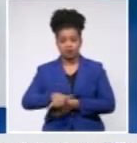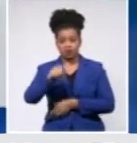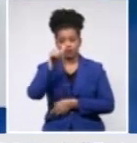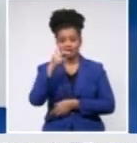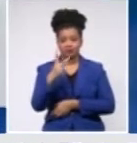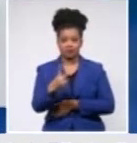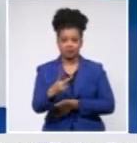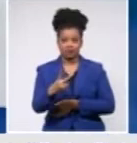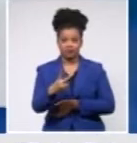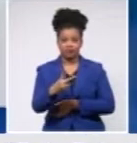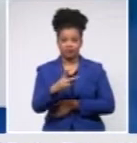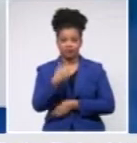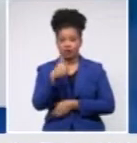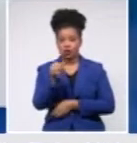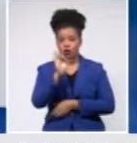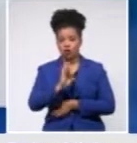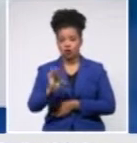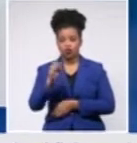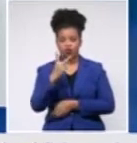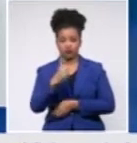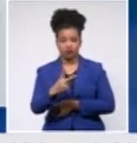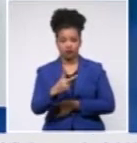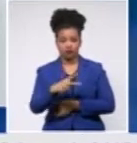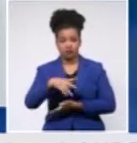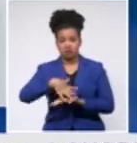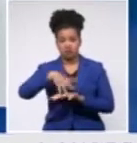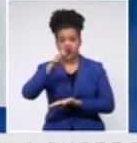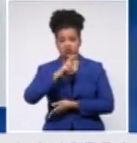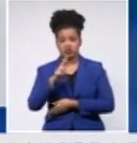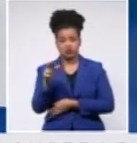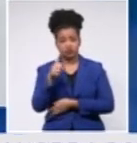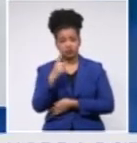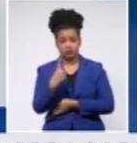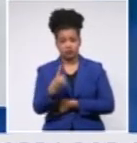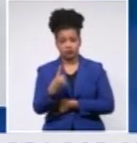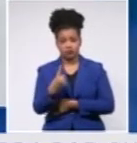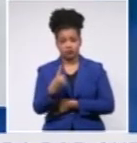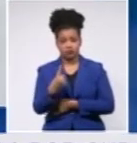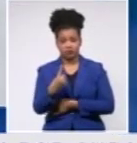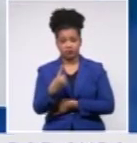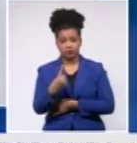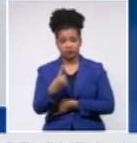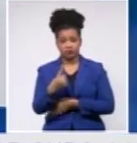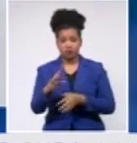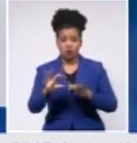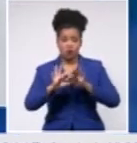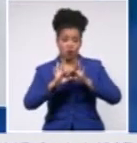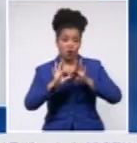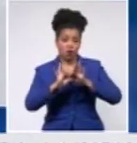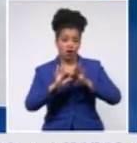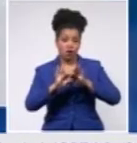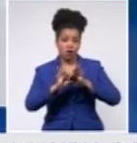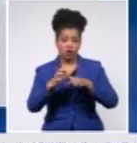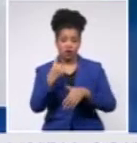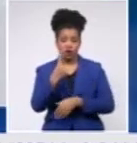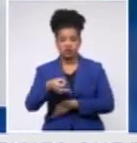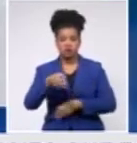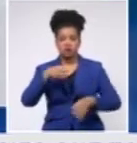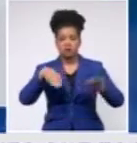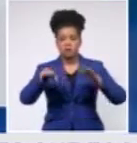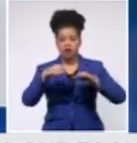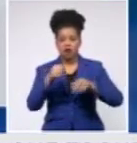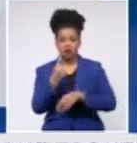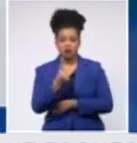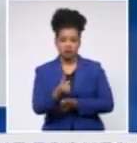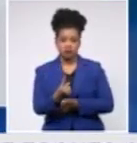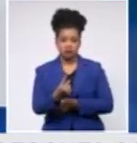Vieja, Cerro, Habana del Este, and Playa with 1 case each.